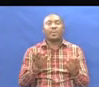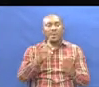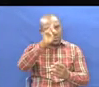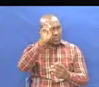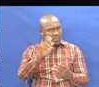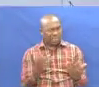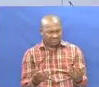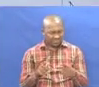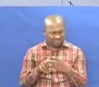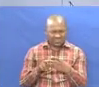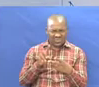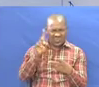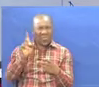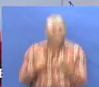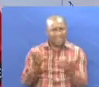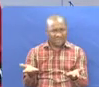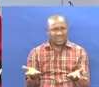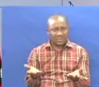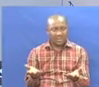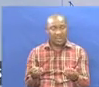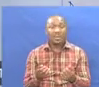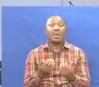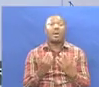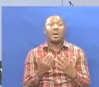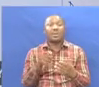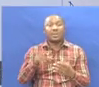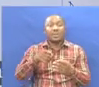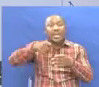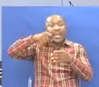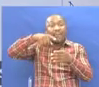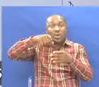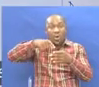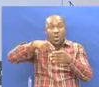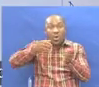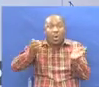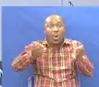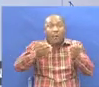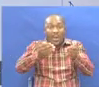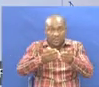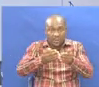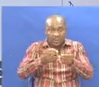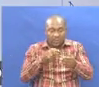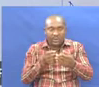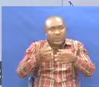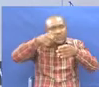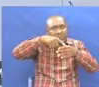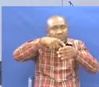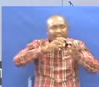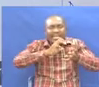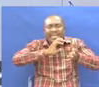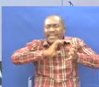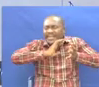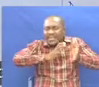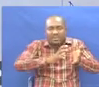The question is, what is catalyst? Catalyst is a chemical compound which speeds up the rate of